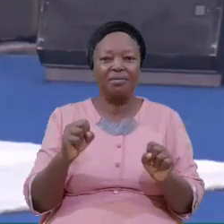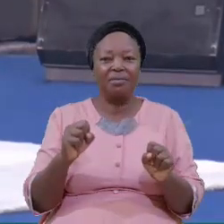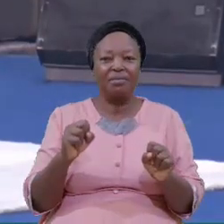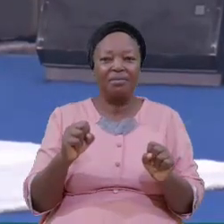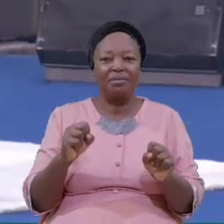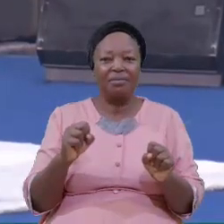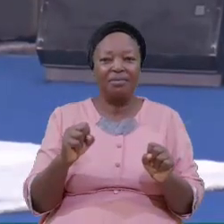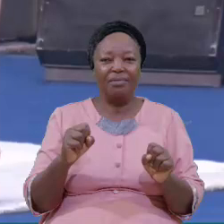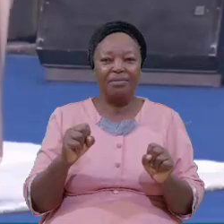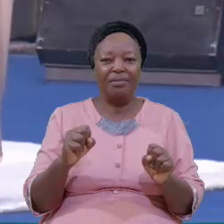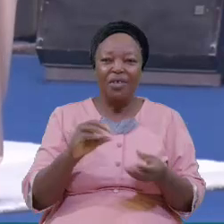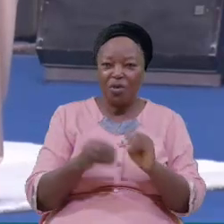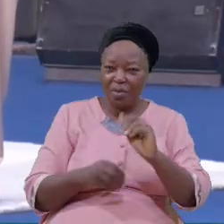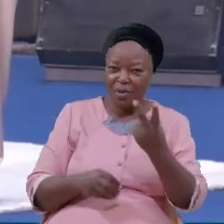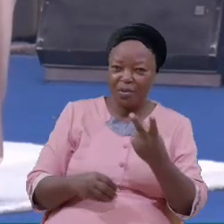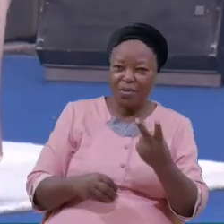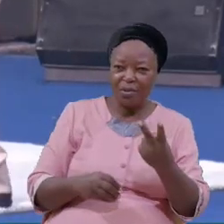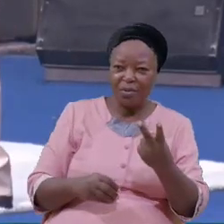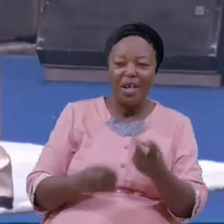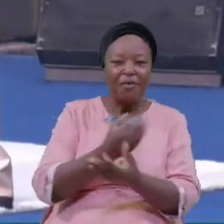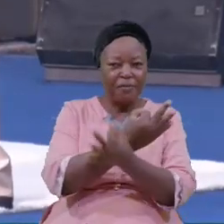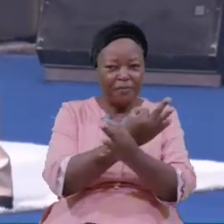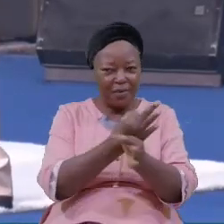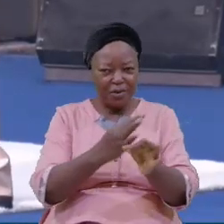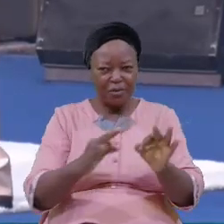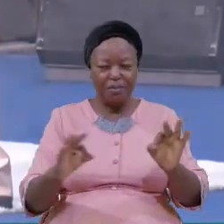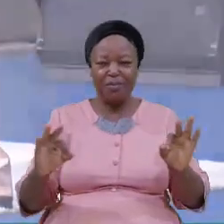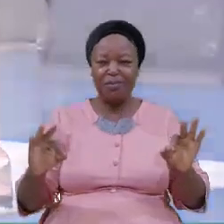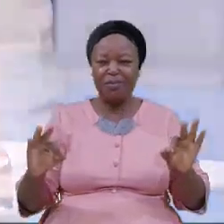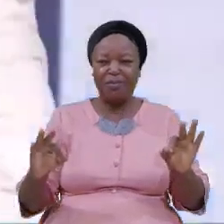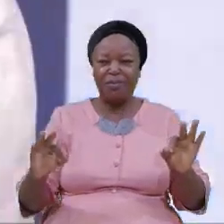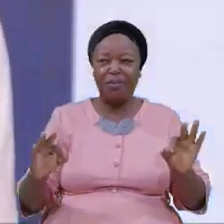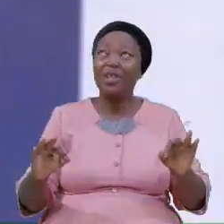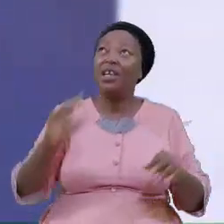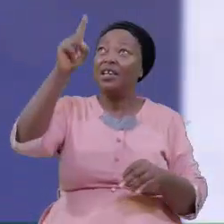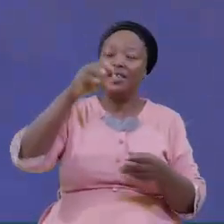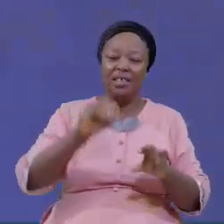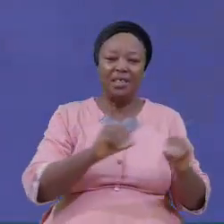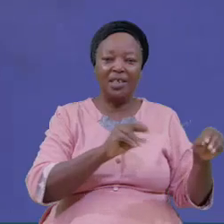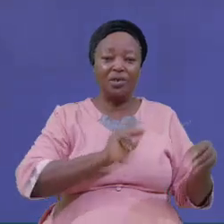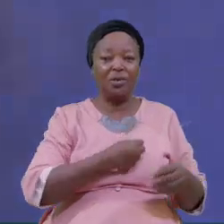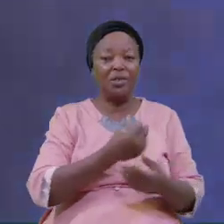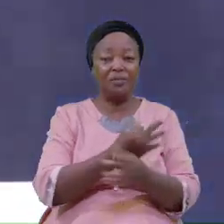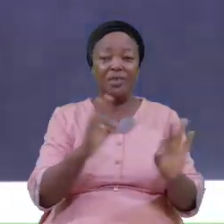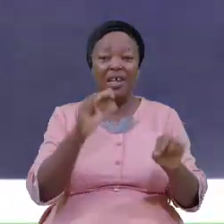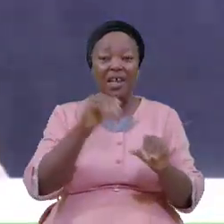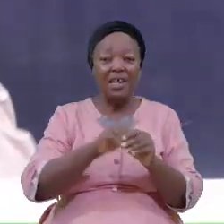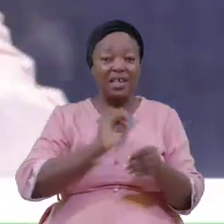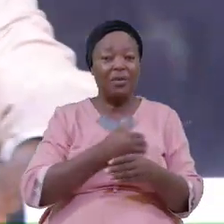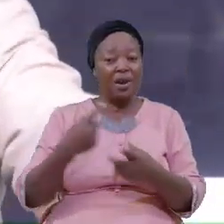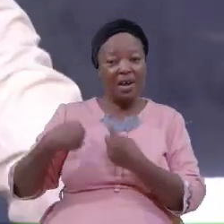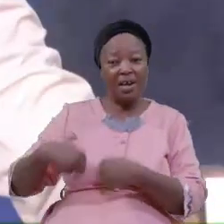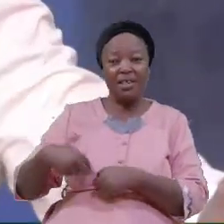Number two, freedom. It sets us free in our hearts, in our